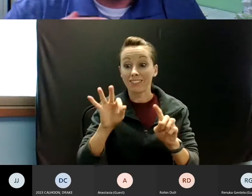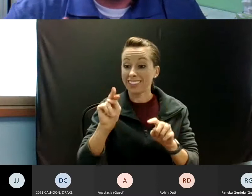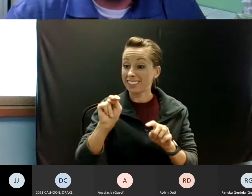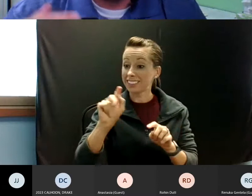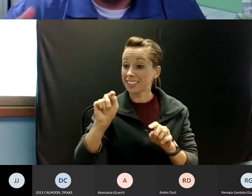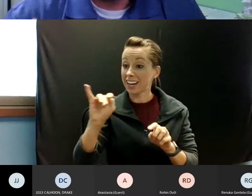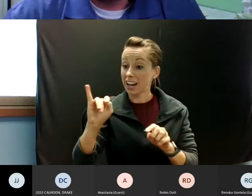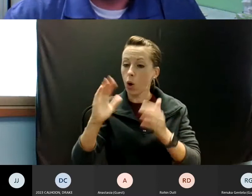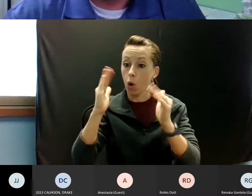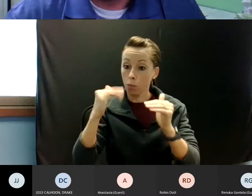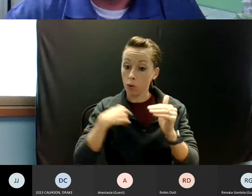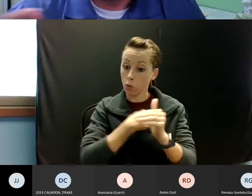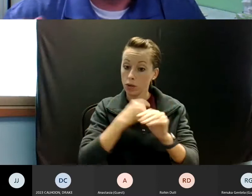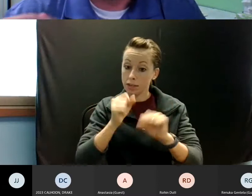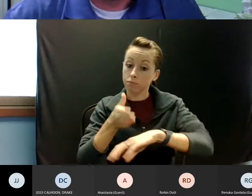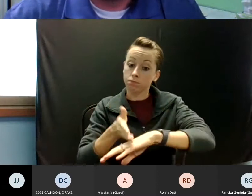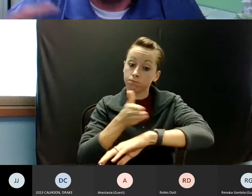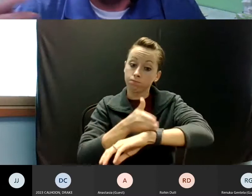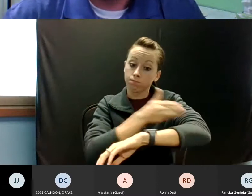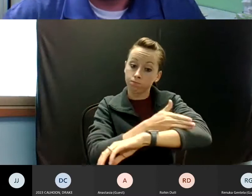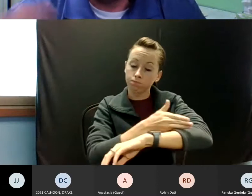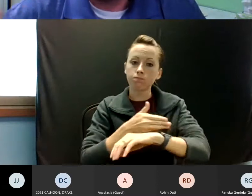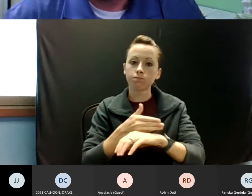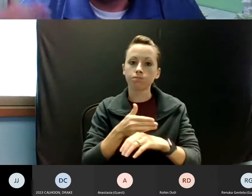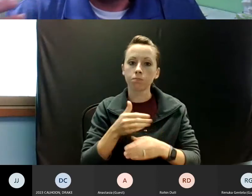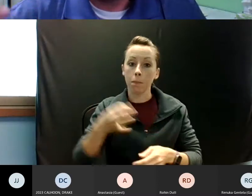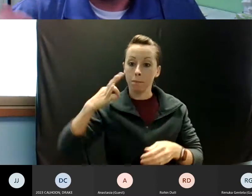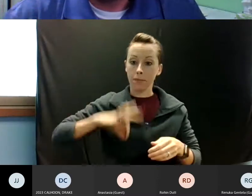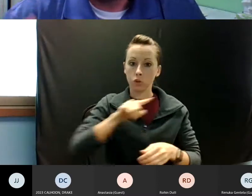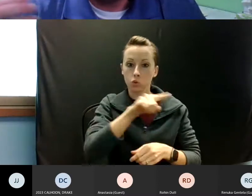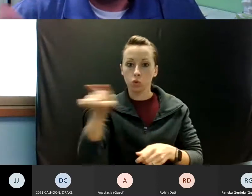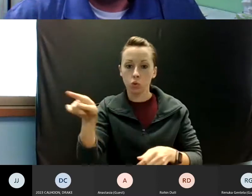something that is more valuable than just going through